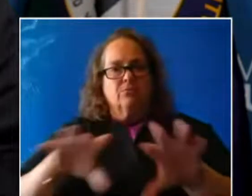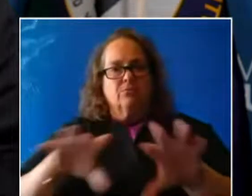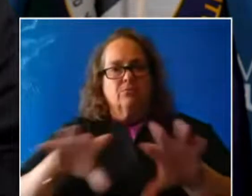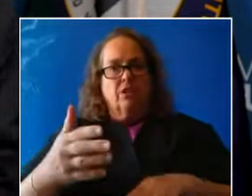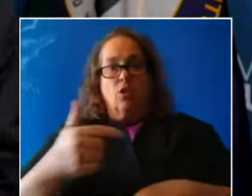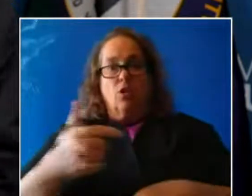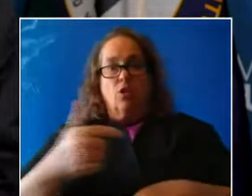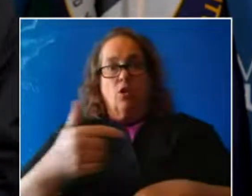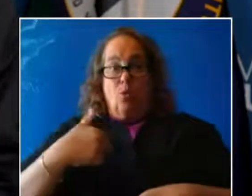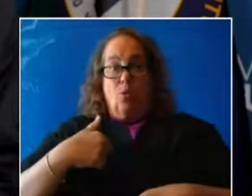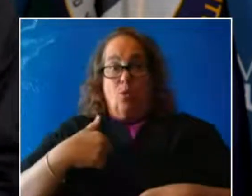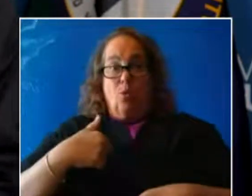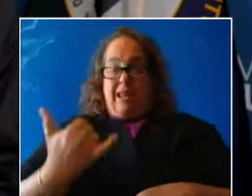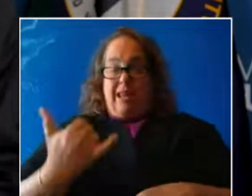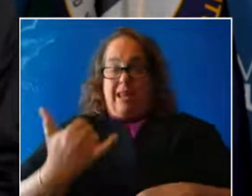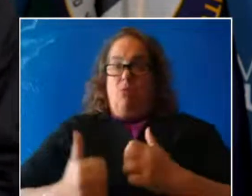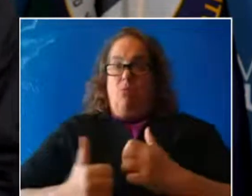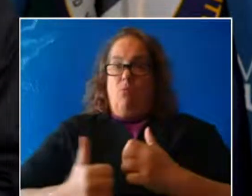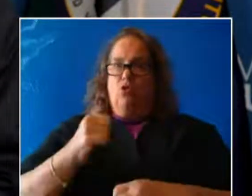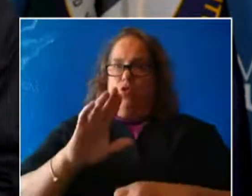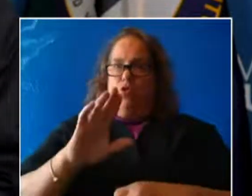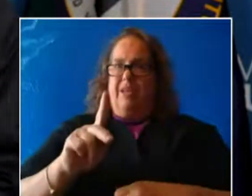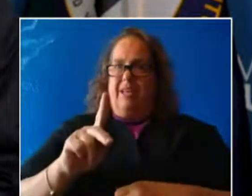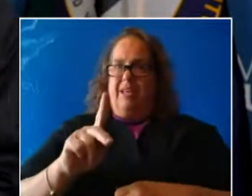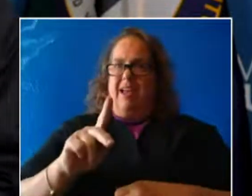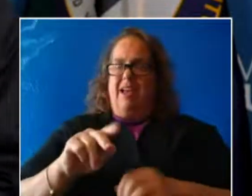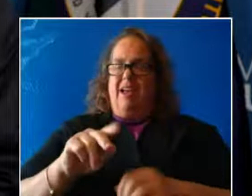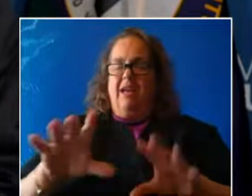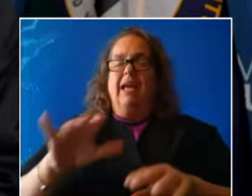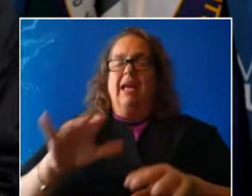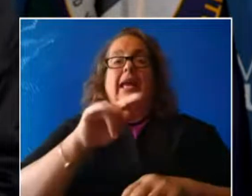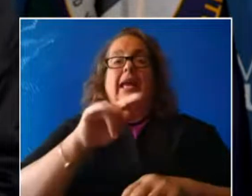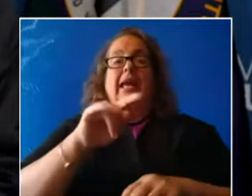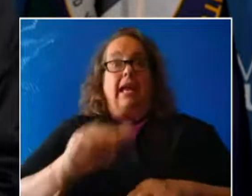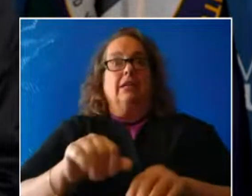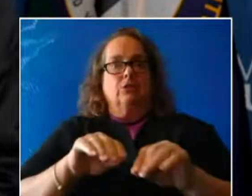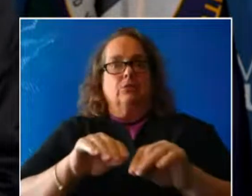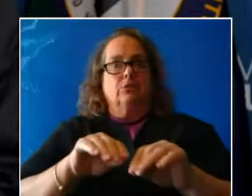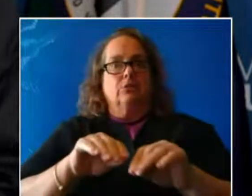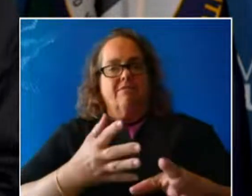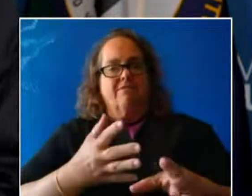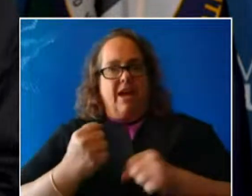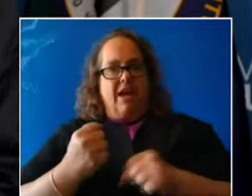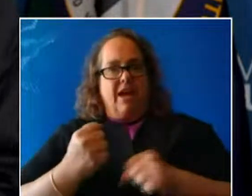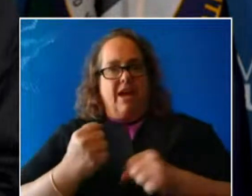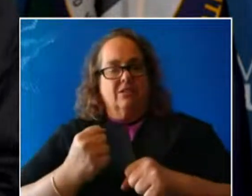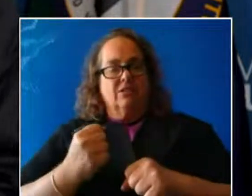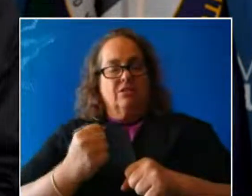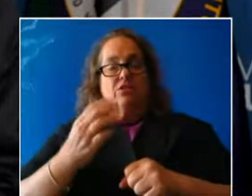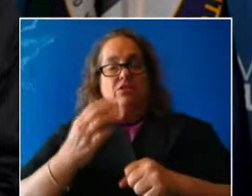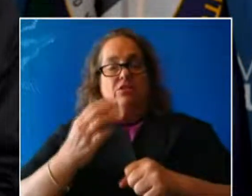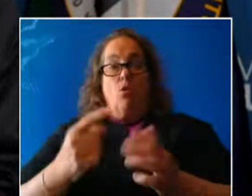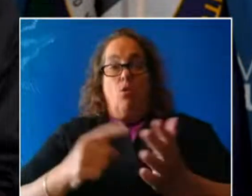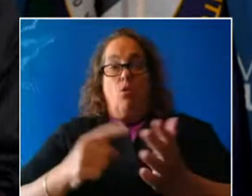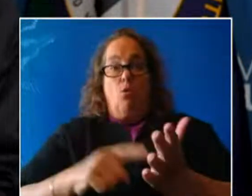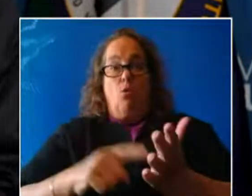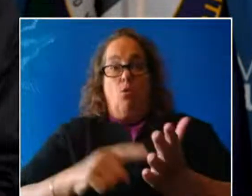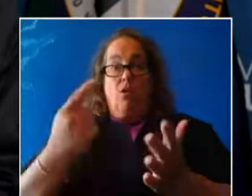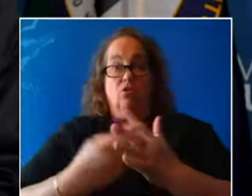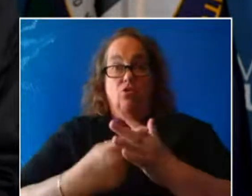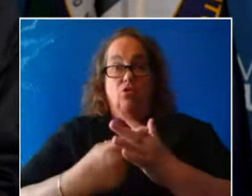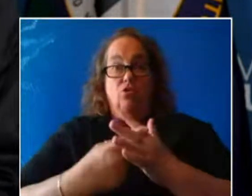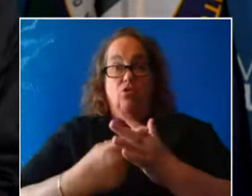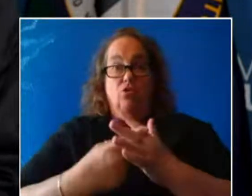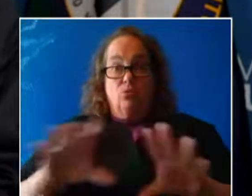it can spread very quickly. And so once it starts spreading in a county, it can become red